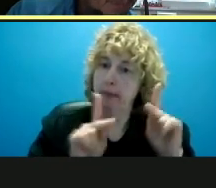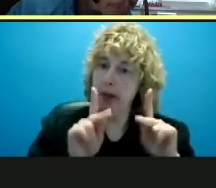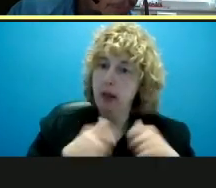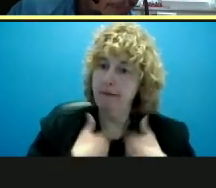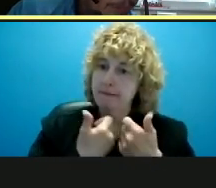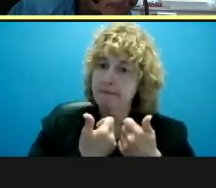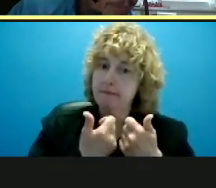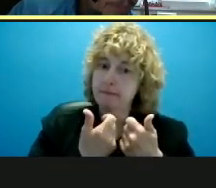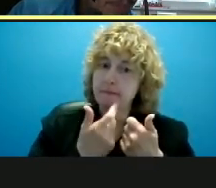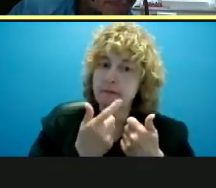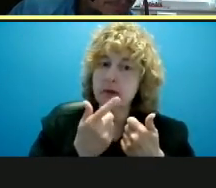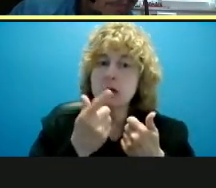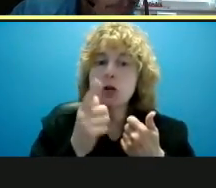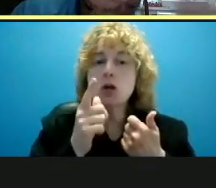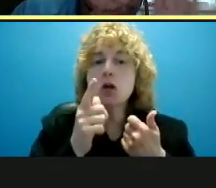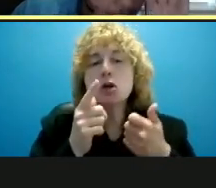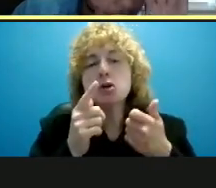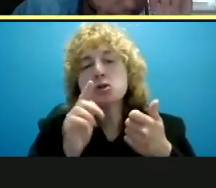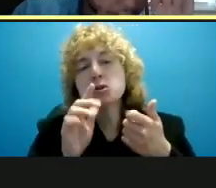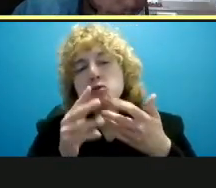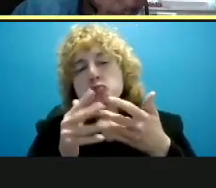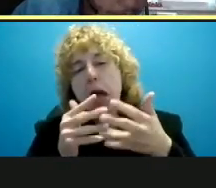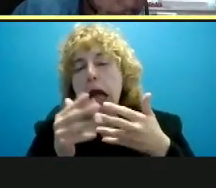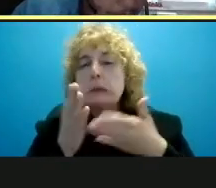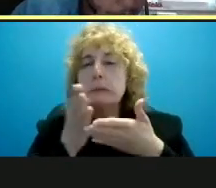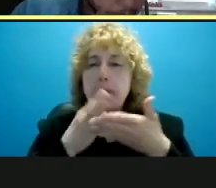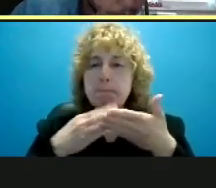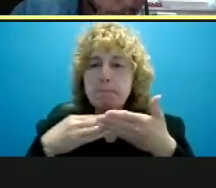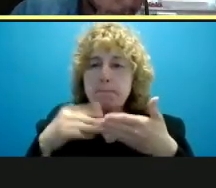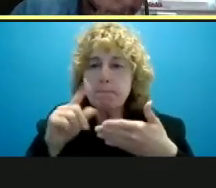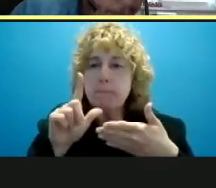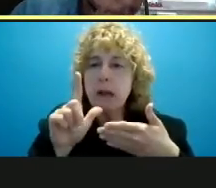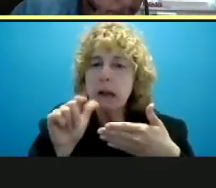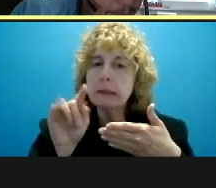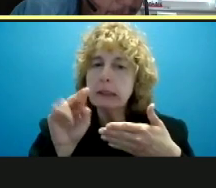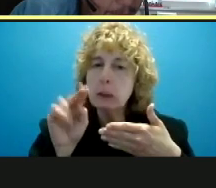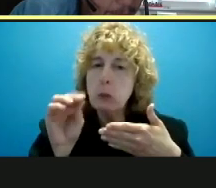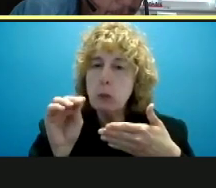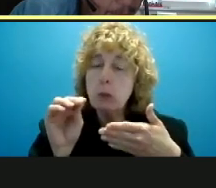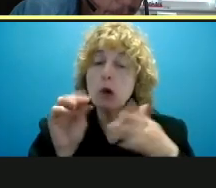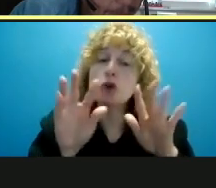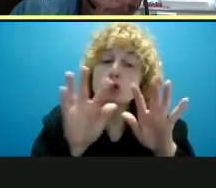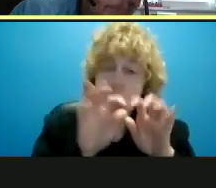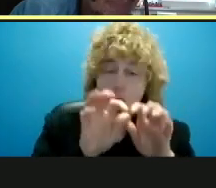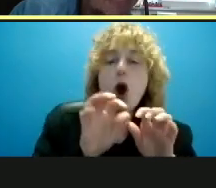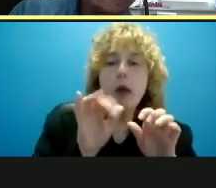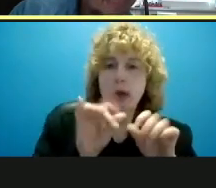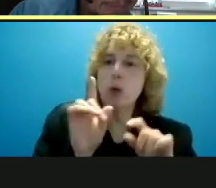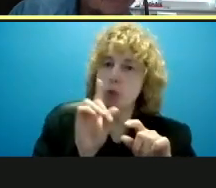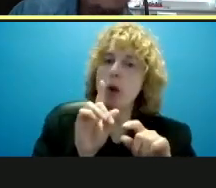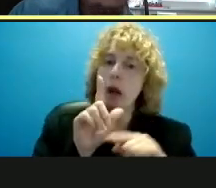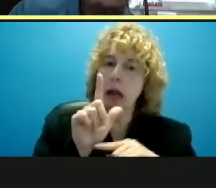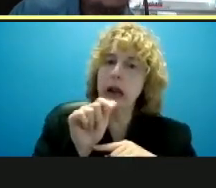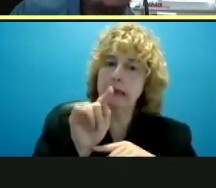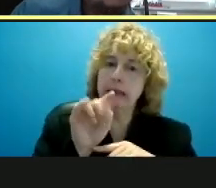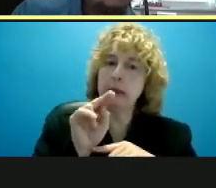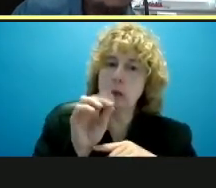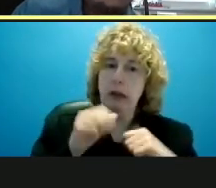means some Latinos. So, please get a mental picture of this graphic. Look at the Latinos in Michigan. Next.